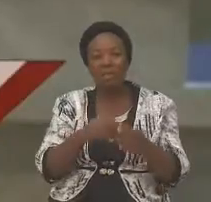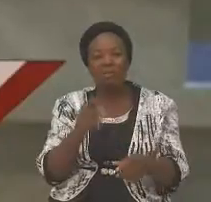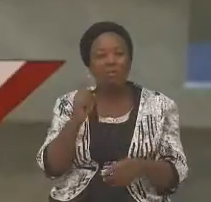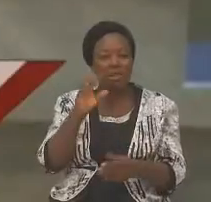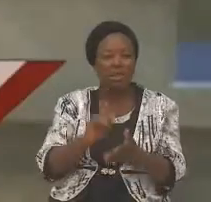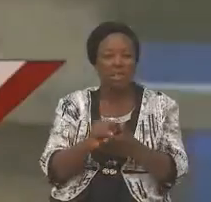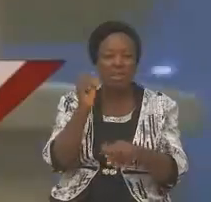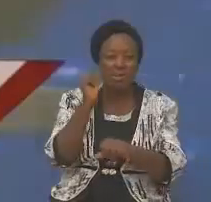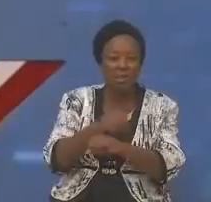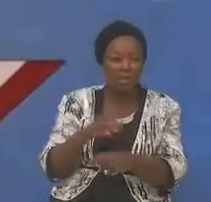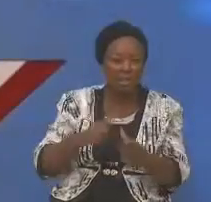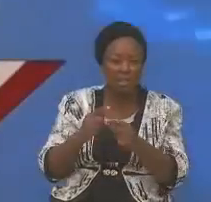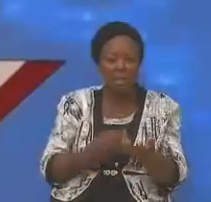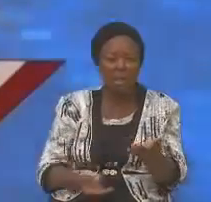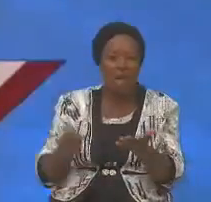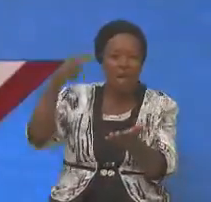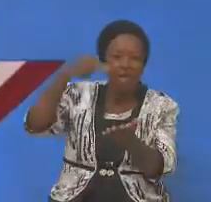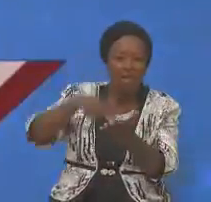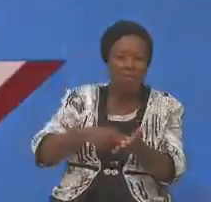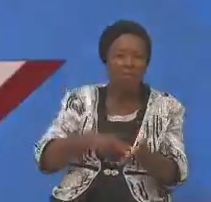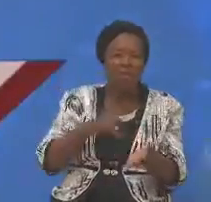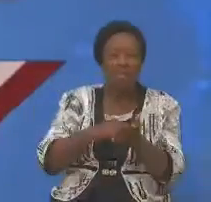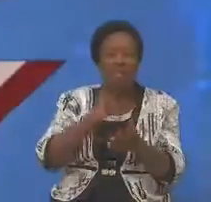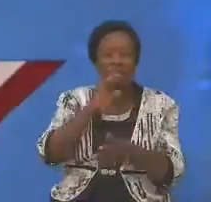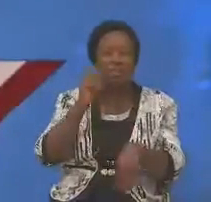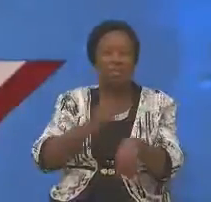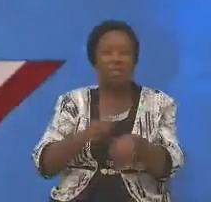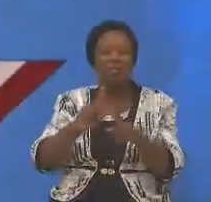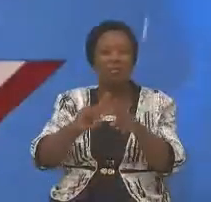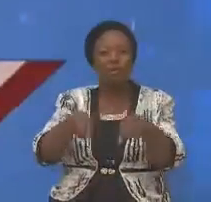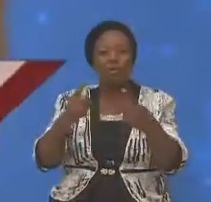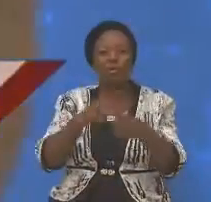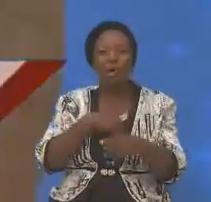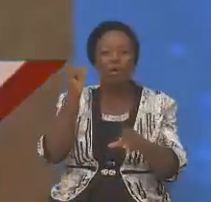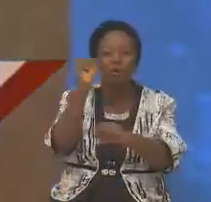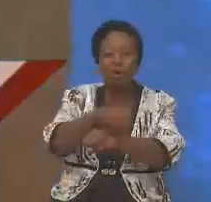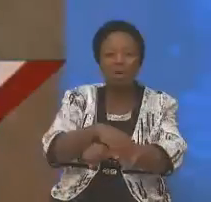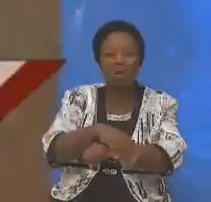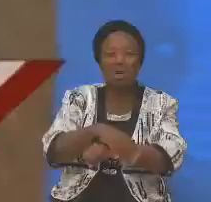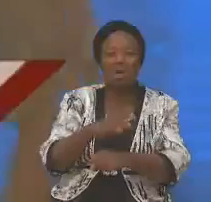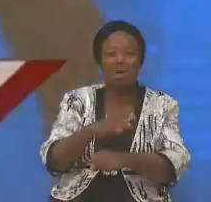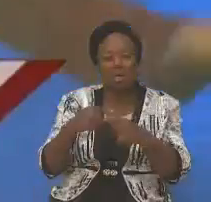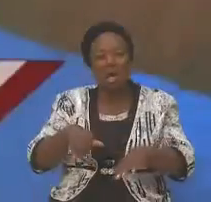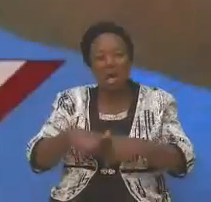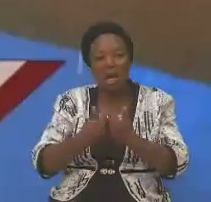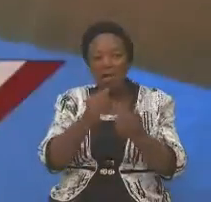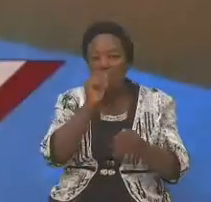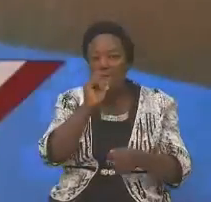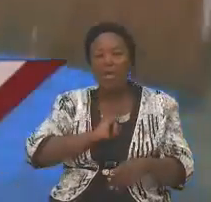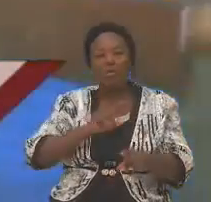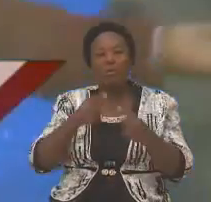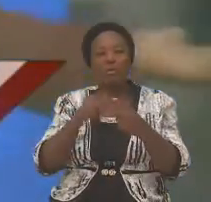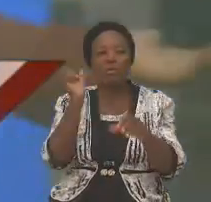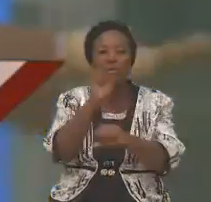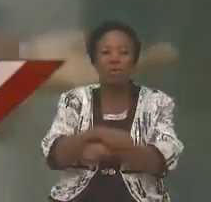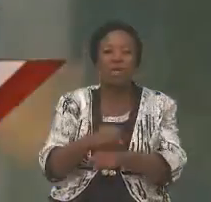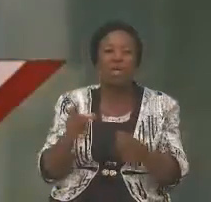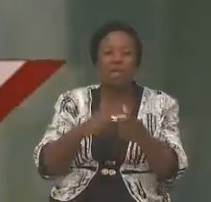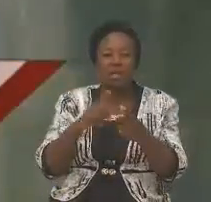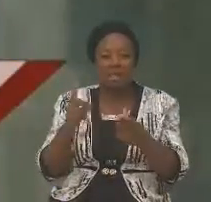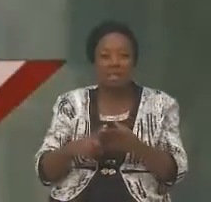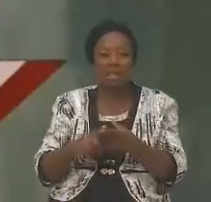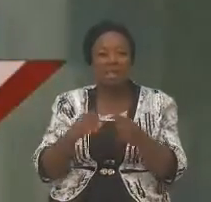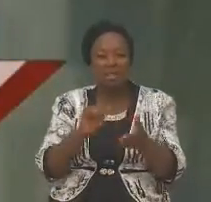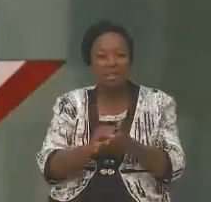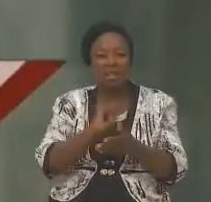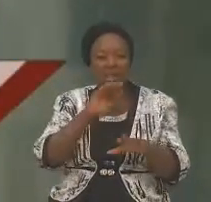a powerful man, rise up in this your strength and go and conquer. And he said, how am I a